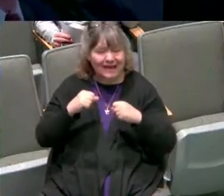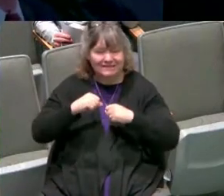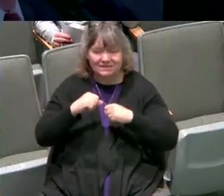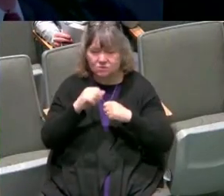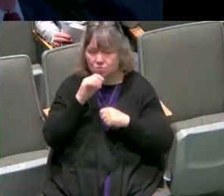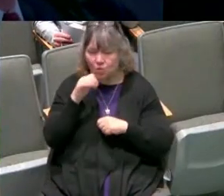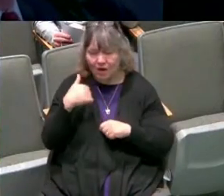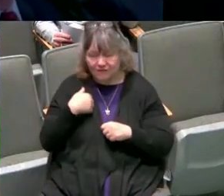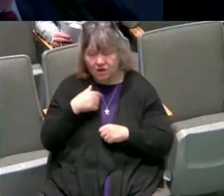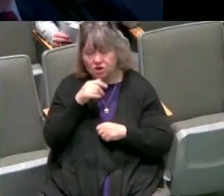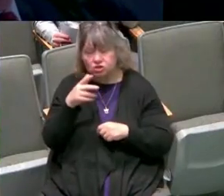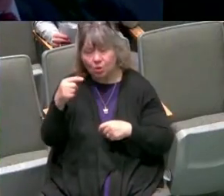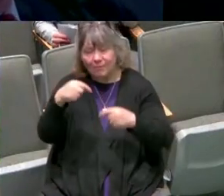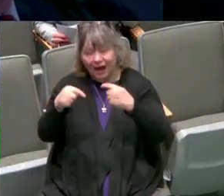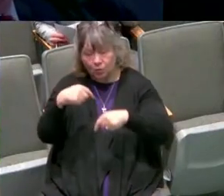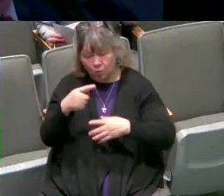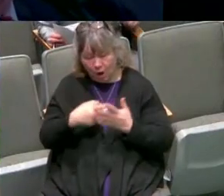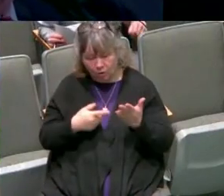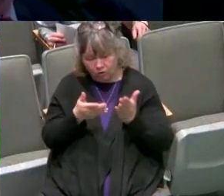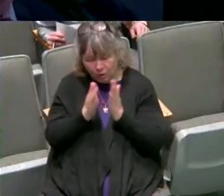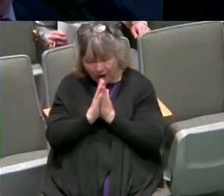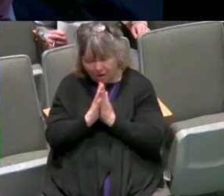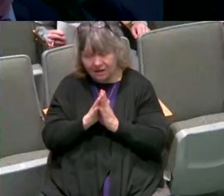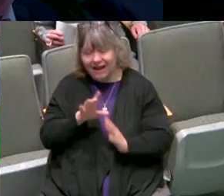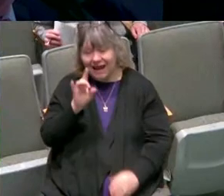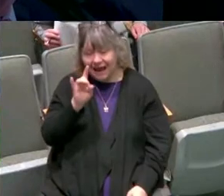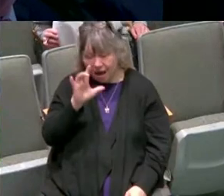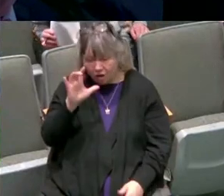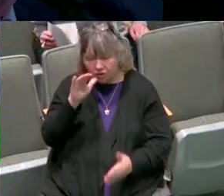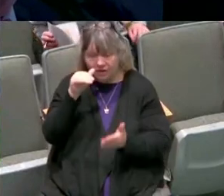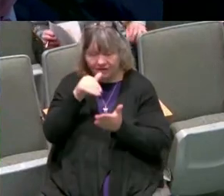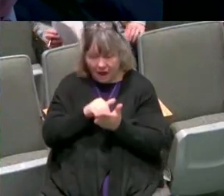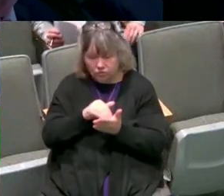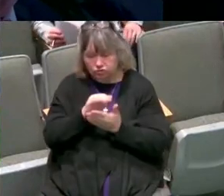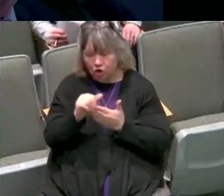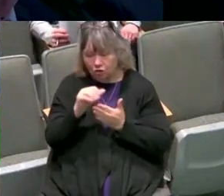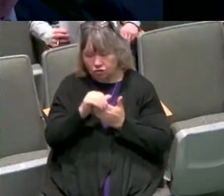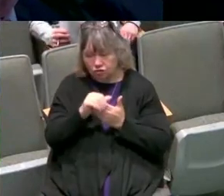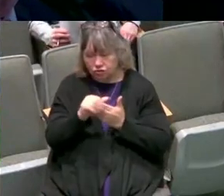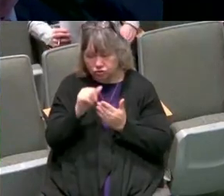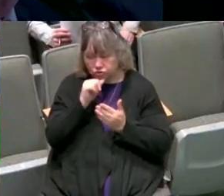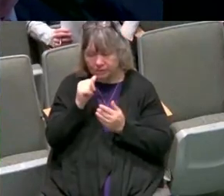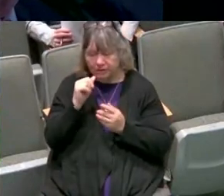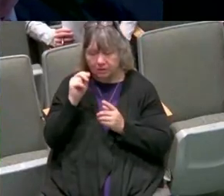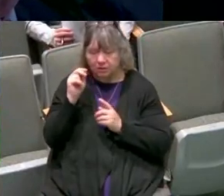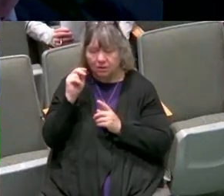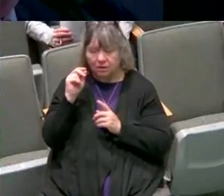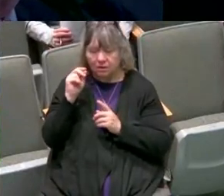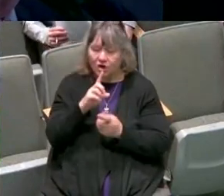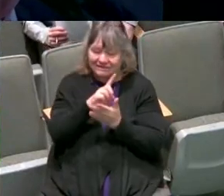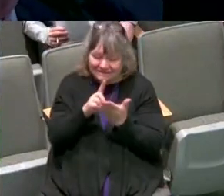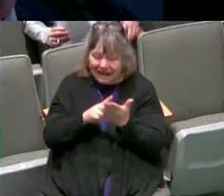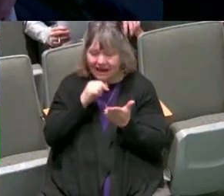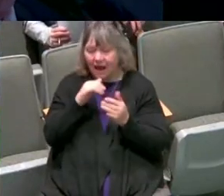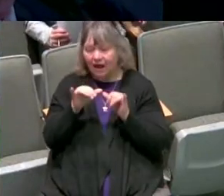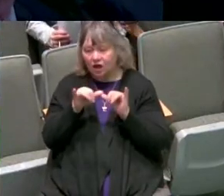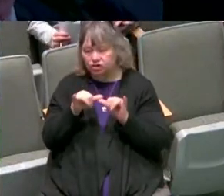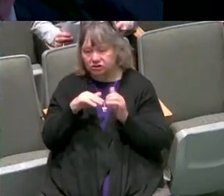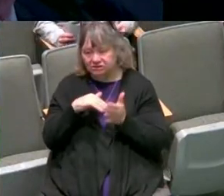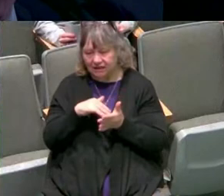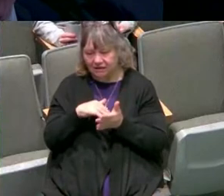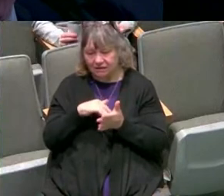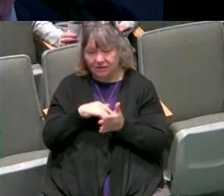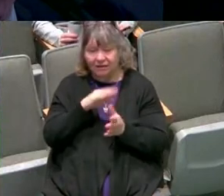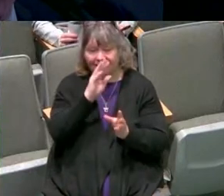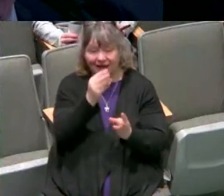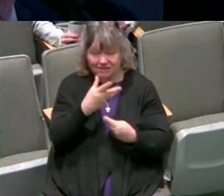so to go back to what we're really asking for is eight hundred thousand dollars to be appropriated for a design and Engineering study that will